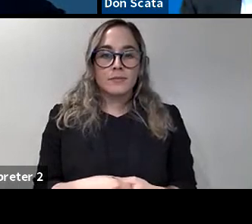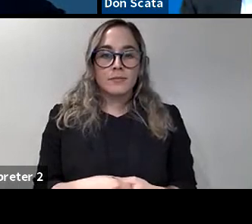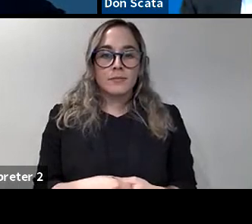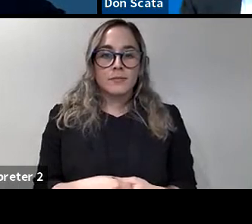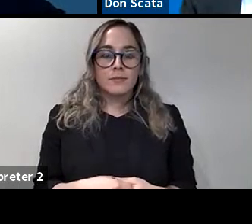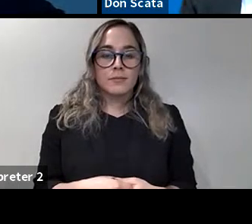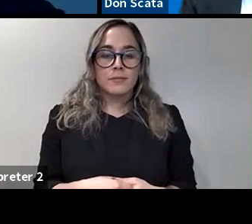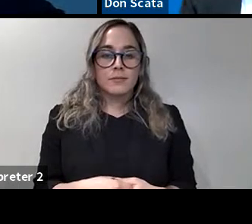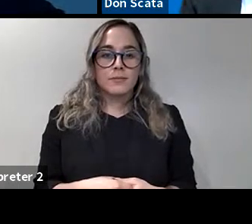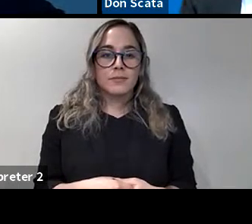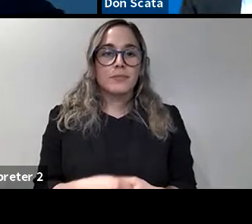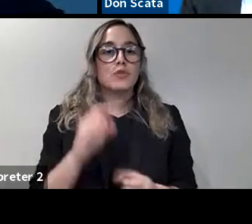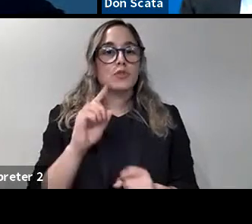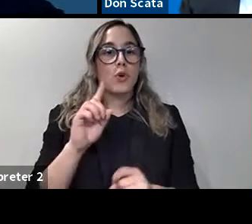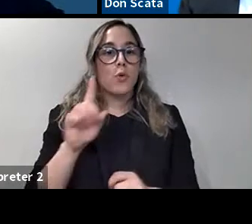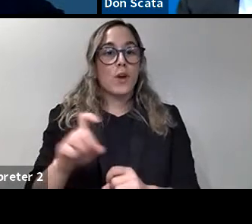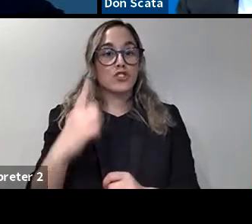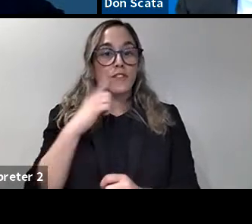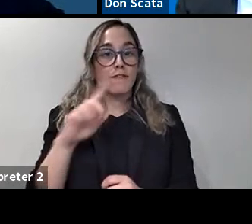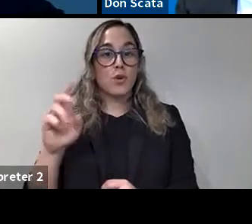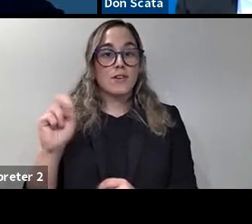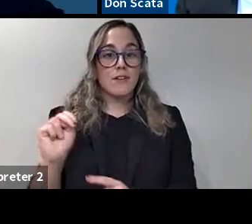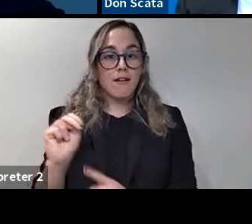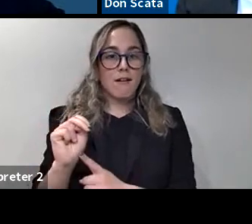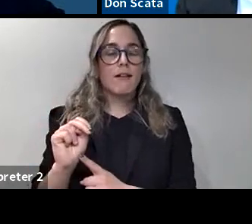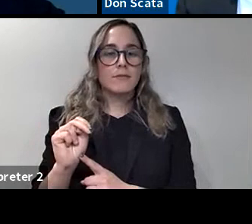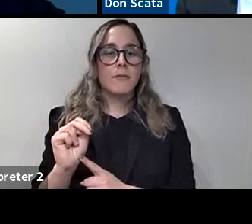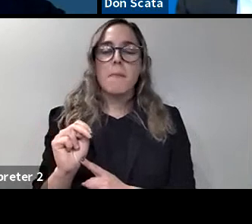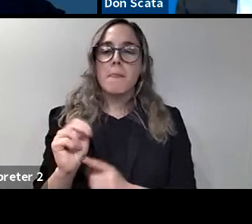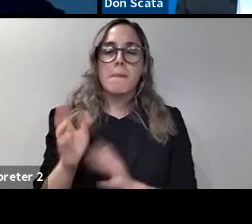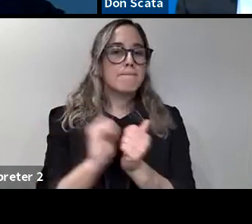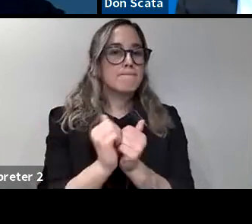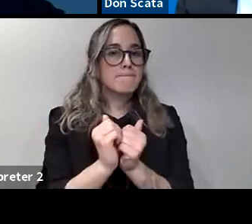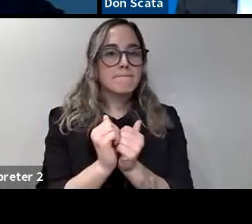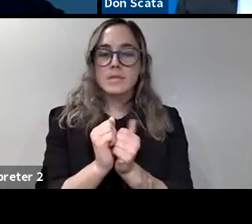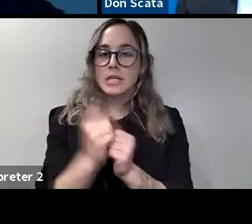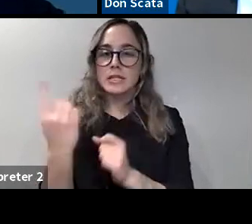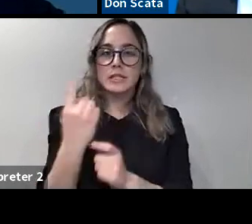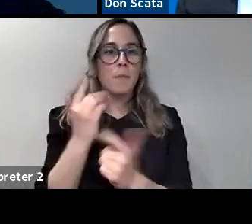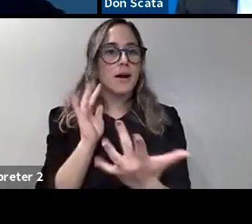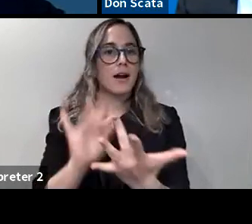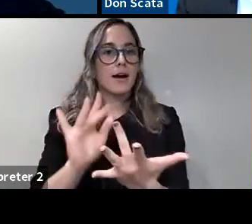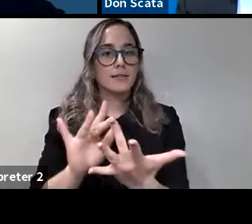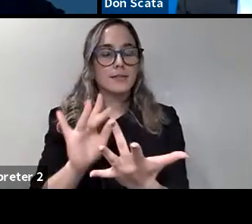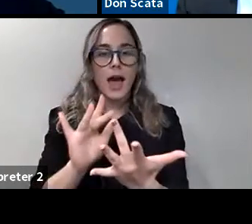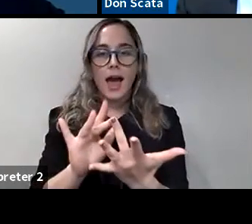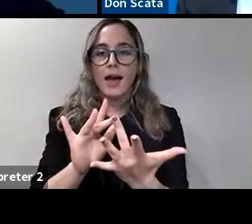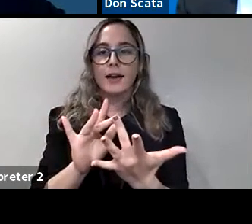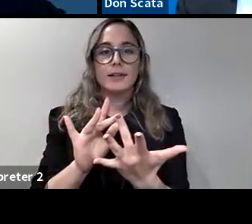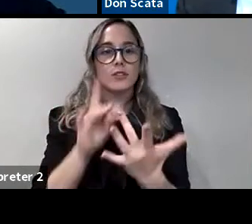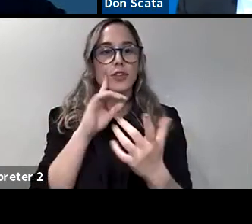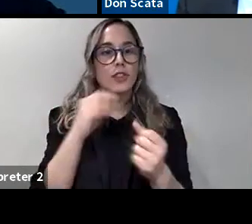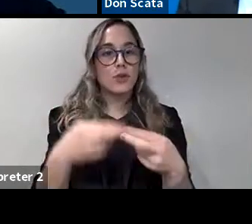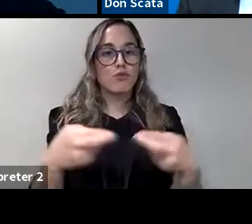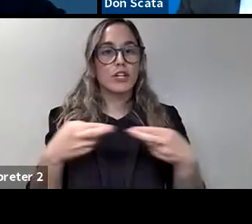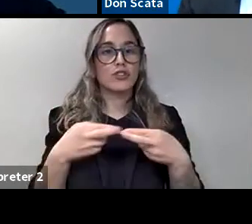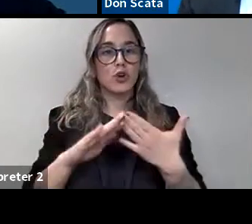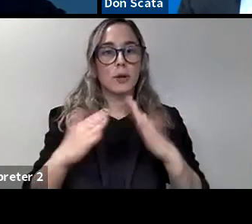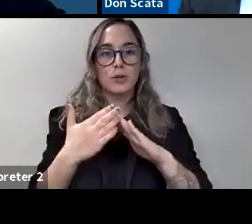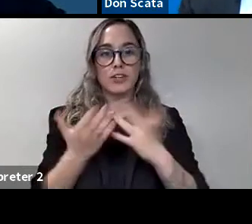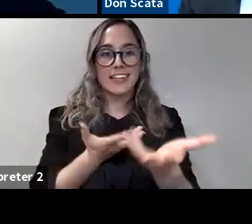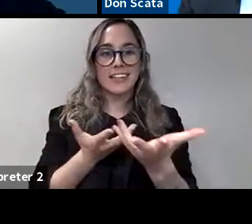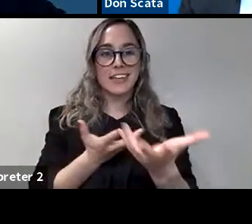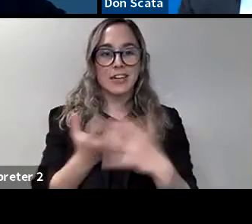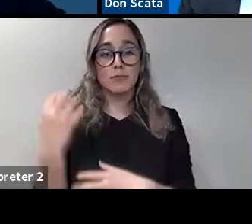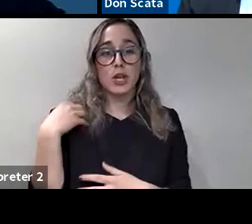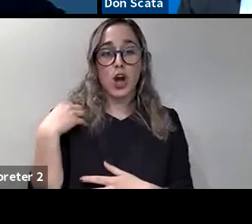So a question for you, Don, how can someone contact the regional community engagement officer